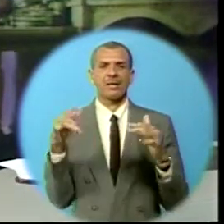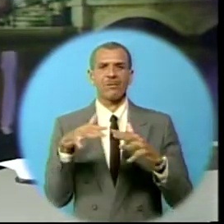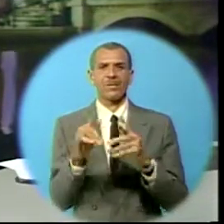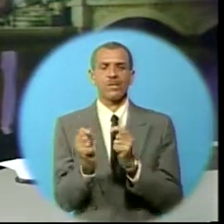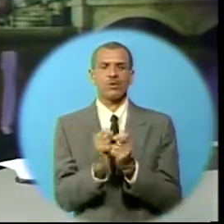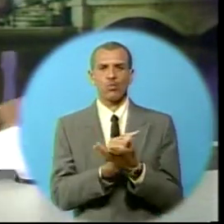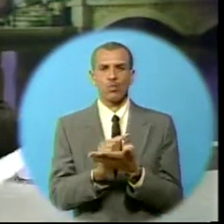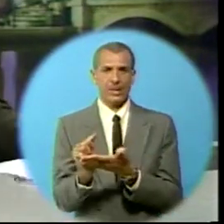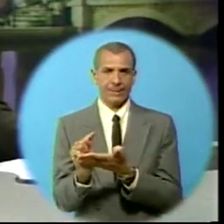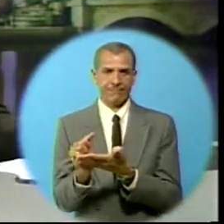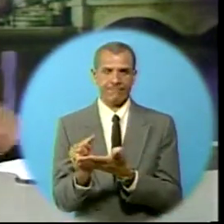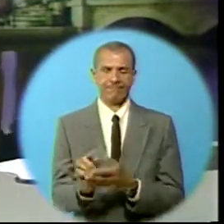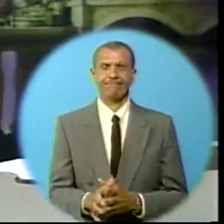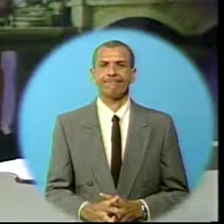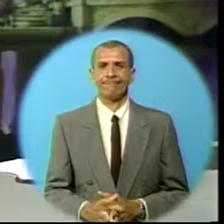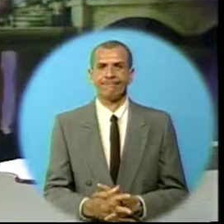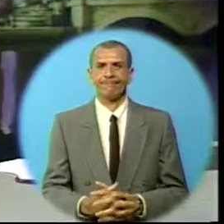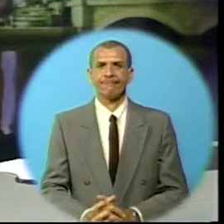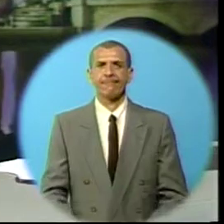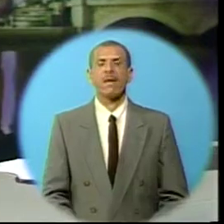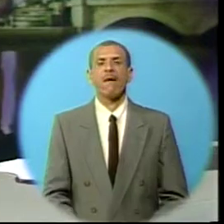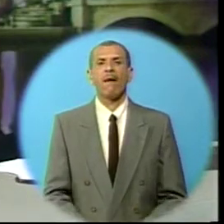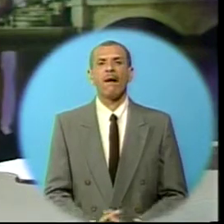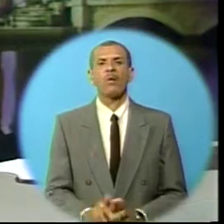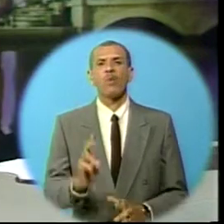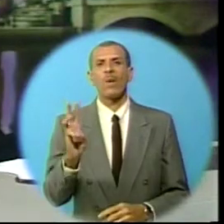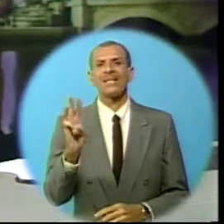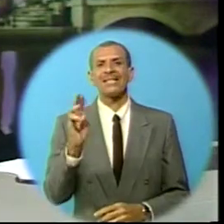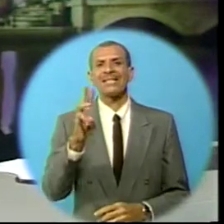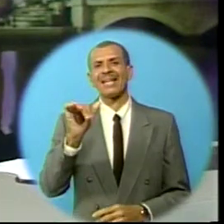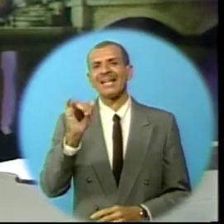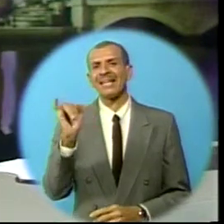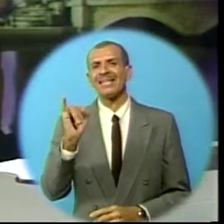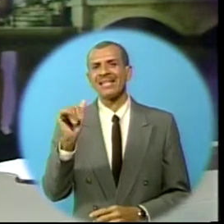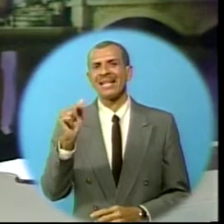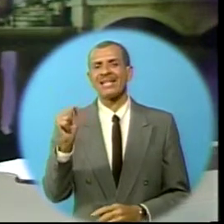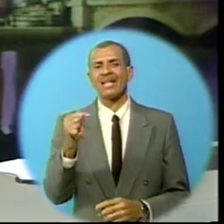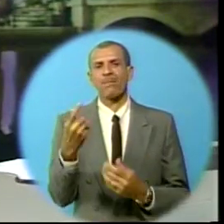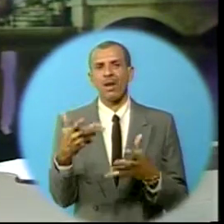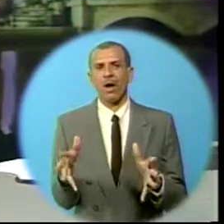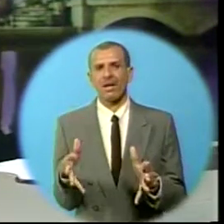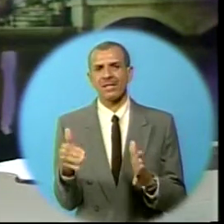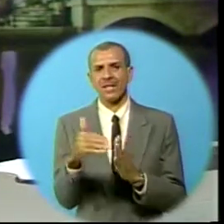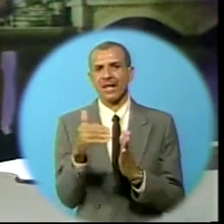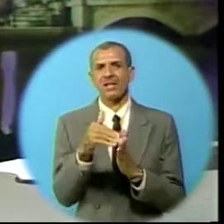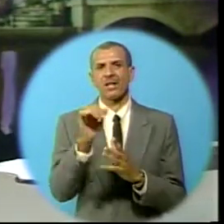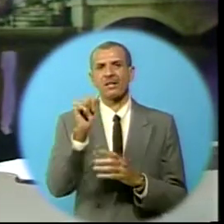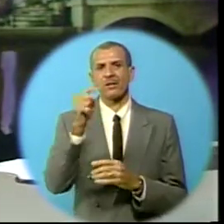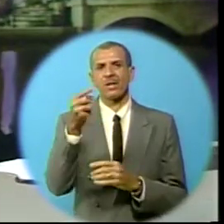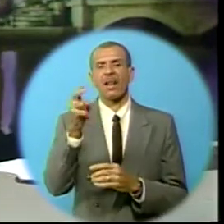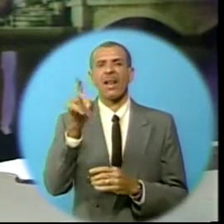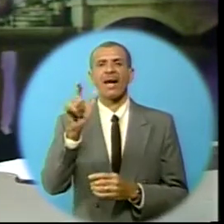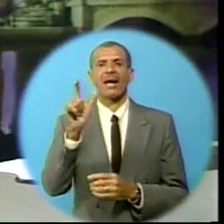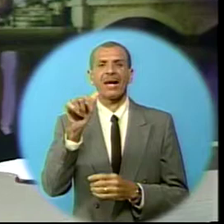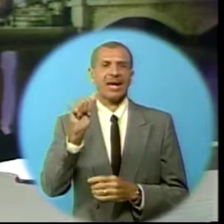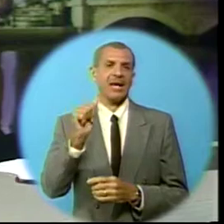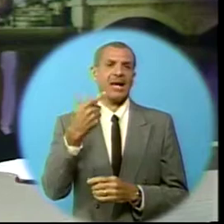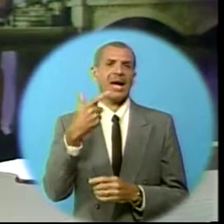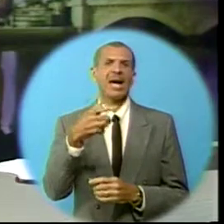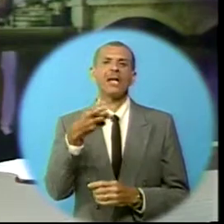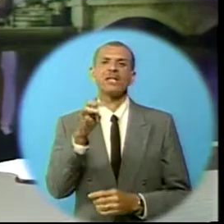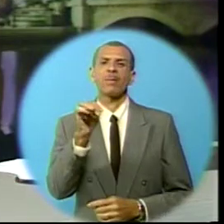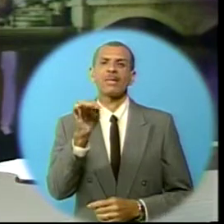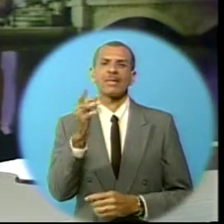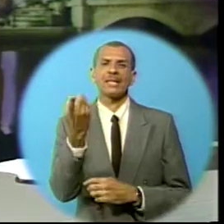week. The West Indies A team lost the first unofficial test against host Sri Lanka A at Hambantota